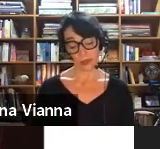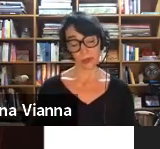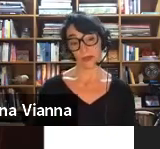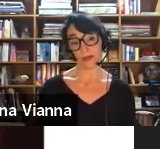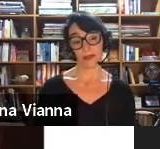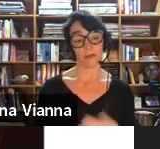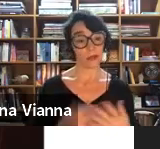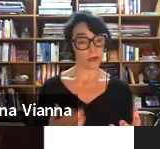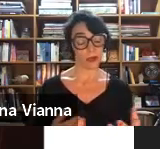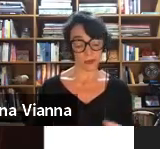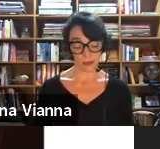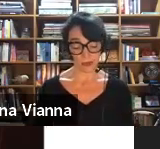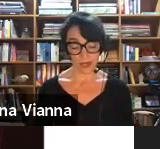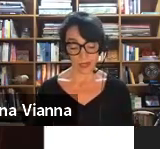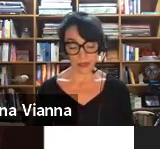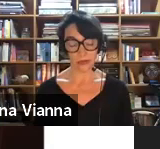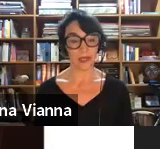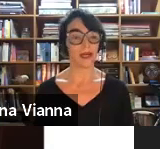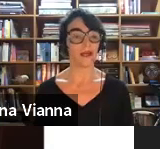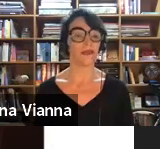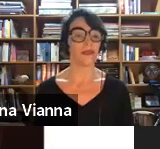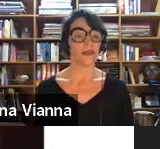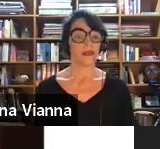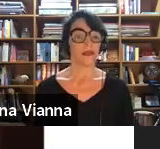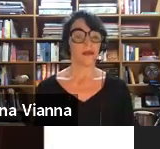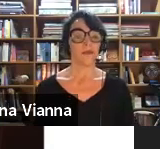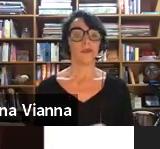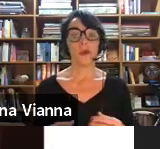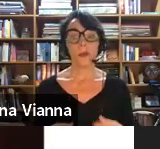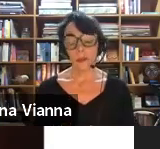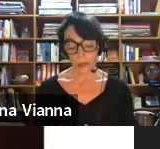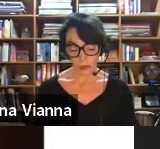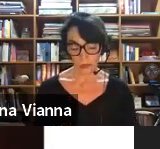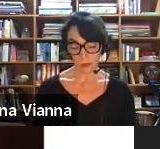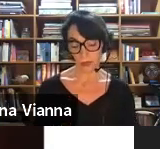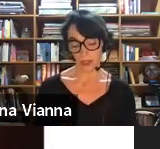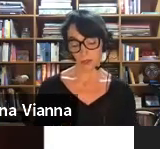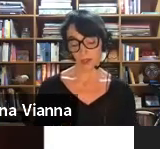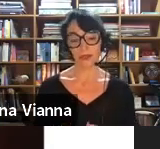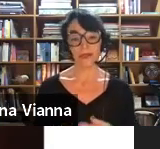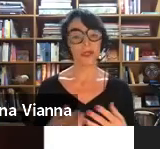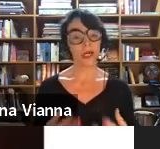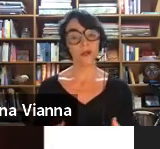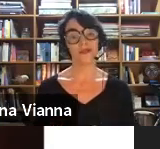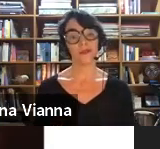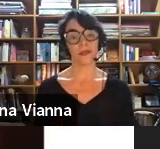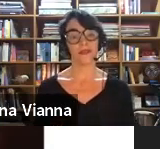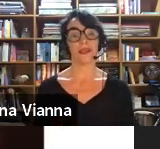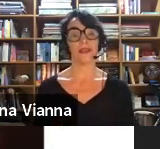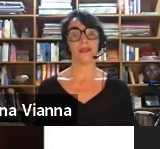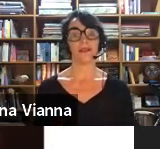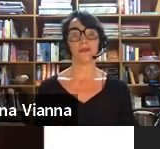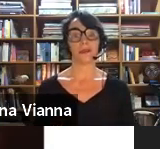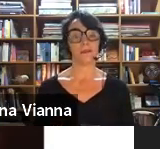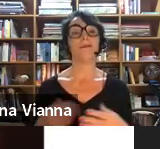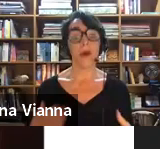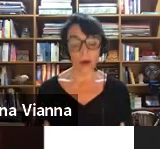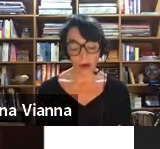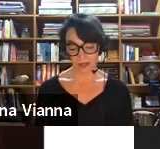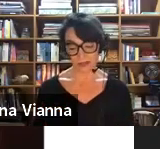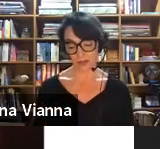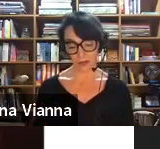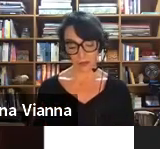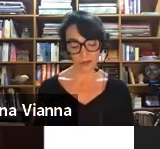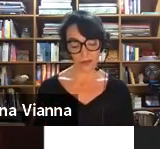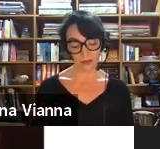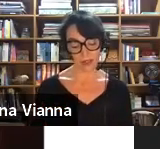you should know about this, about the Oscars, is that, you know, I have so many people supporting me. So for a couple of months, I get to be